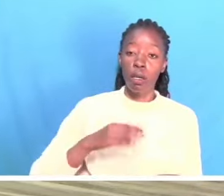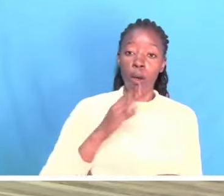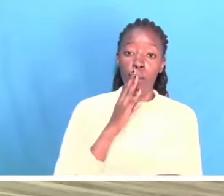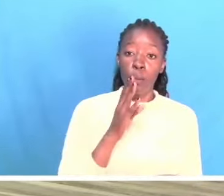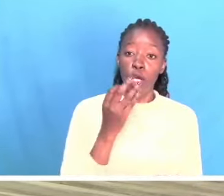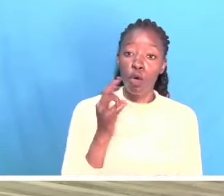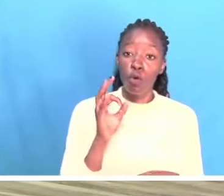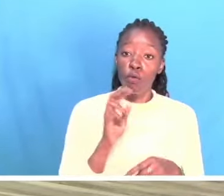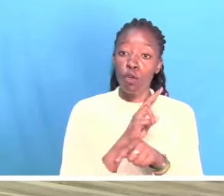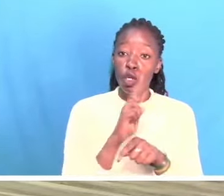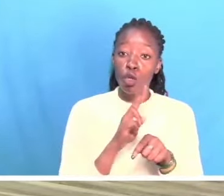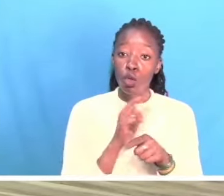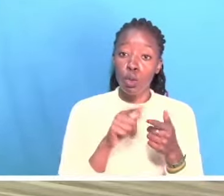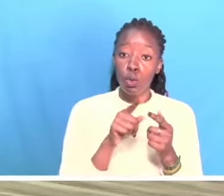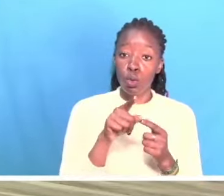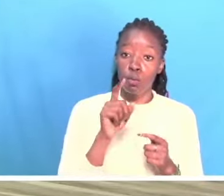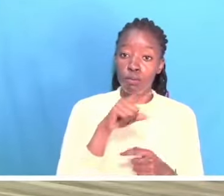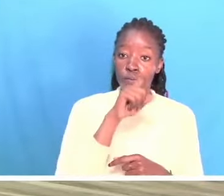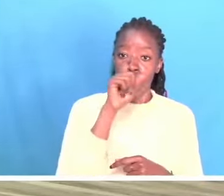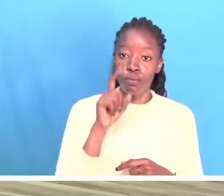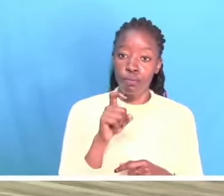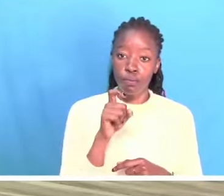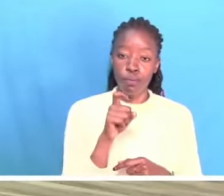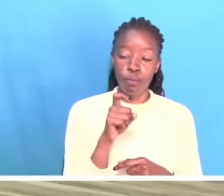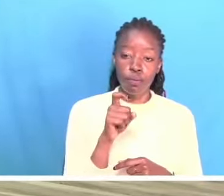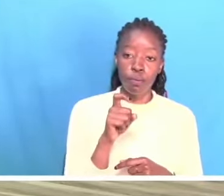You neither look or behave like your cadre.